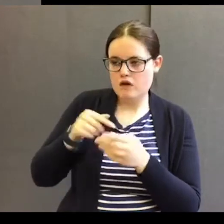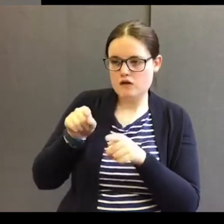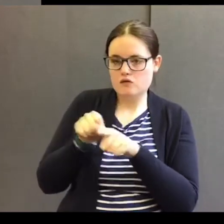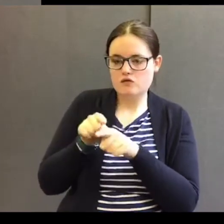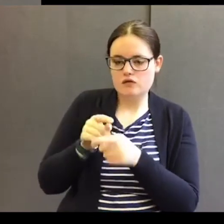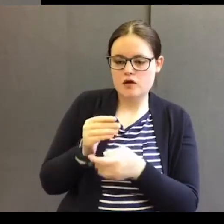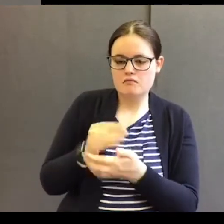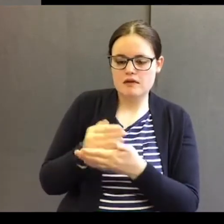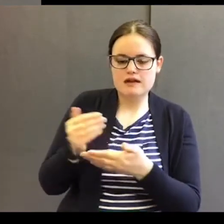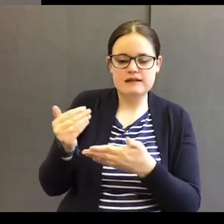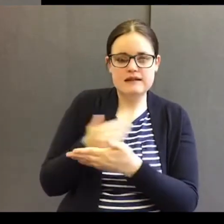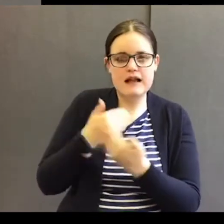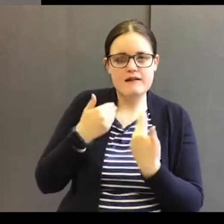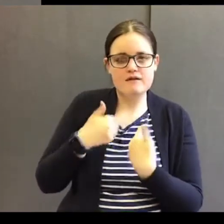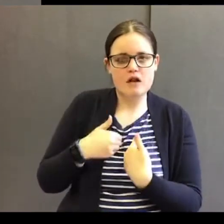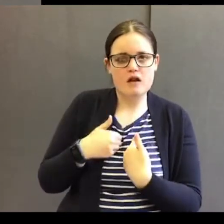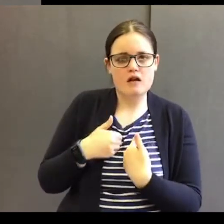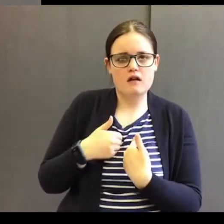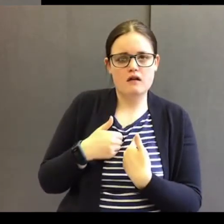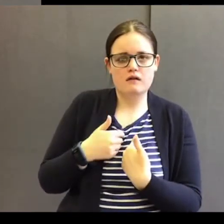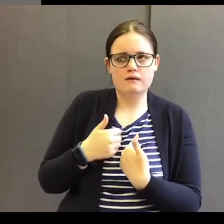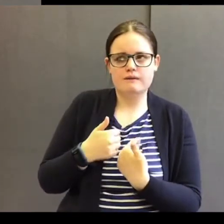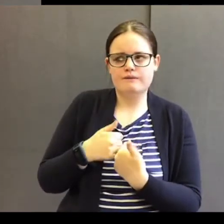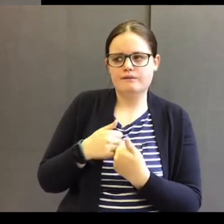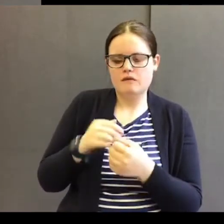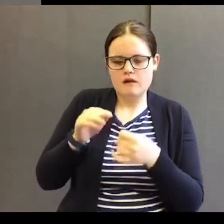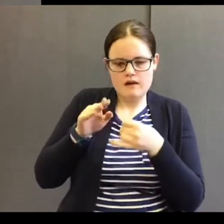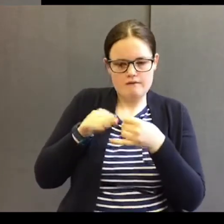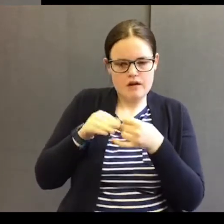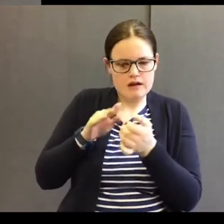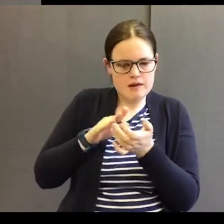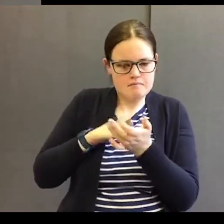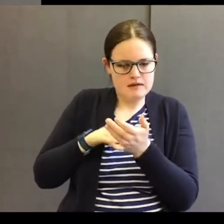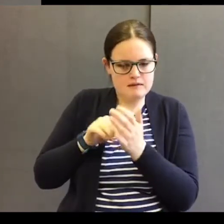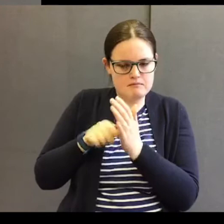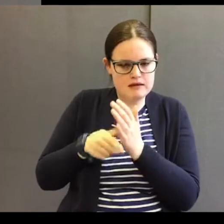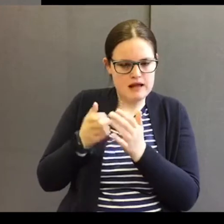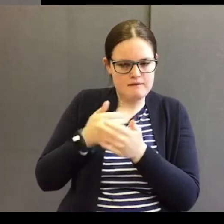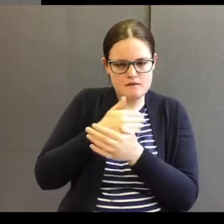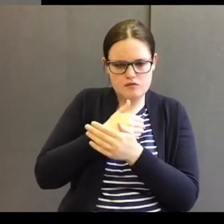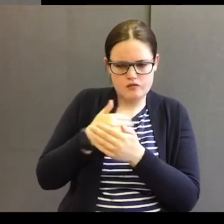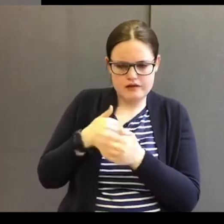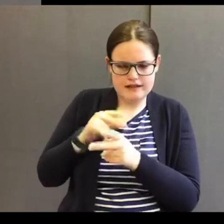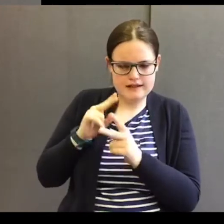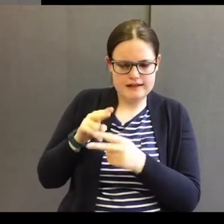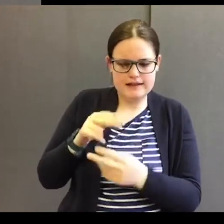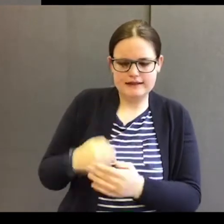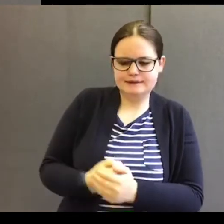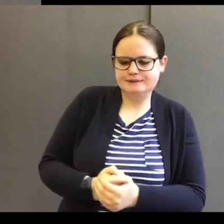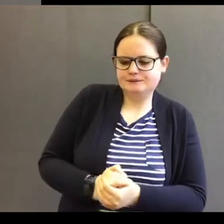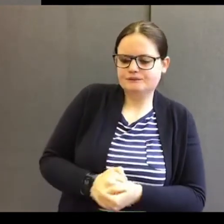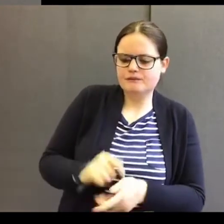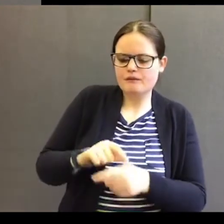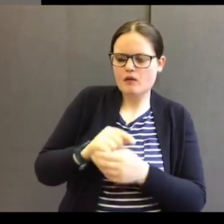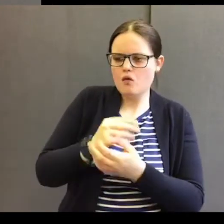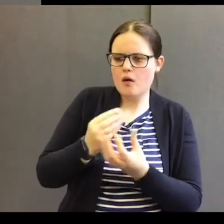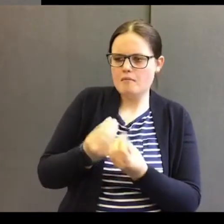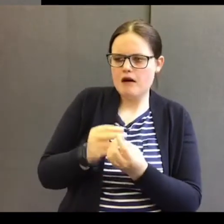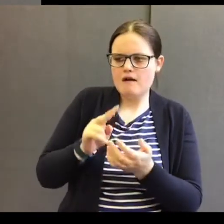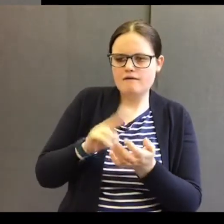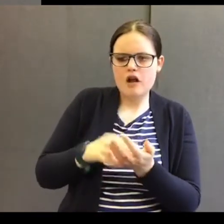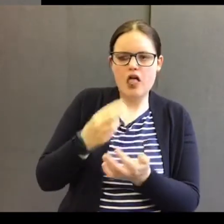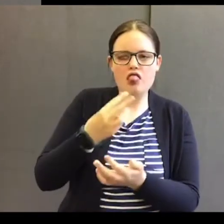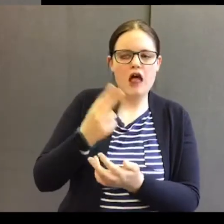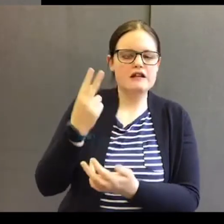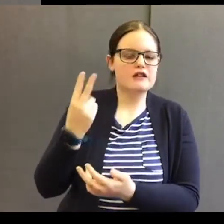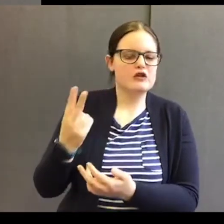a prince and to be a saviour. Well, I want in the final minutes that we have this morning, you see, this